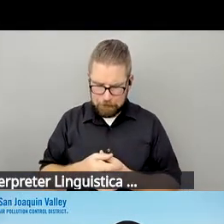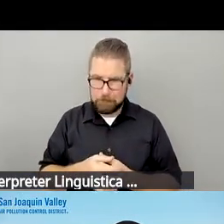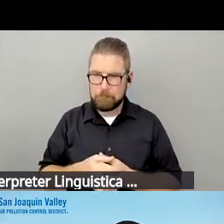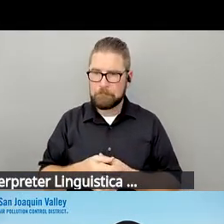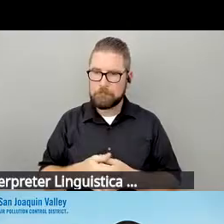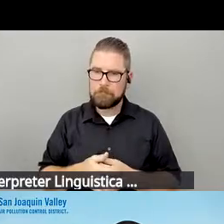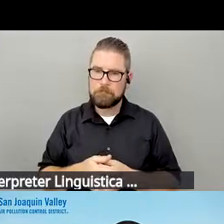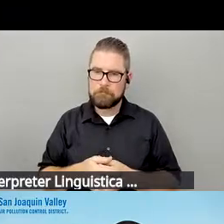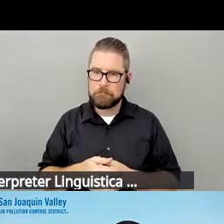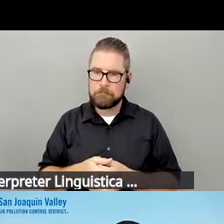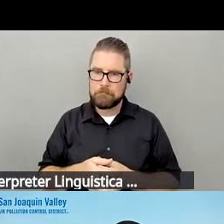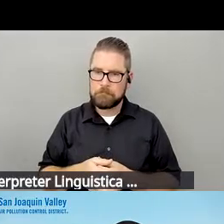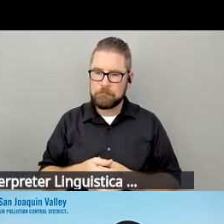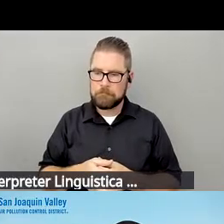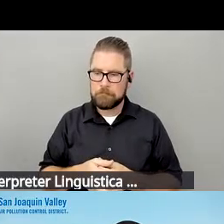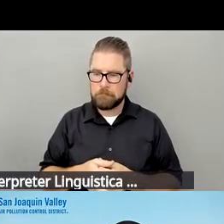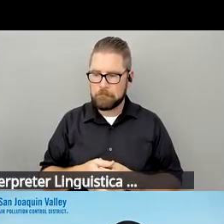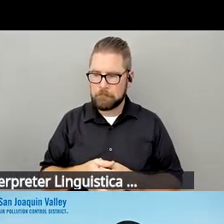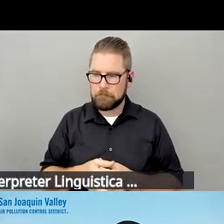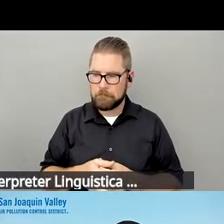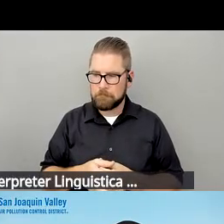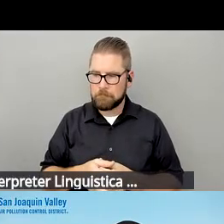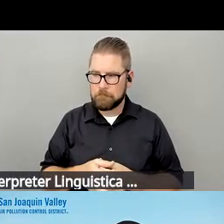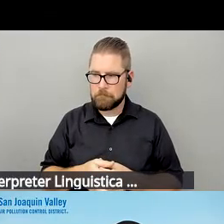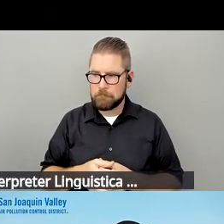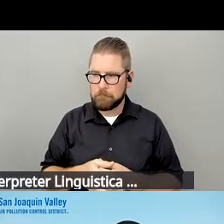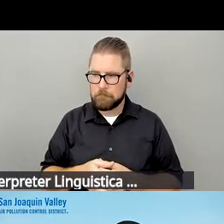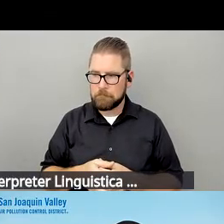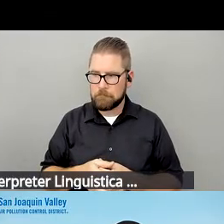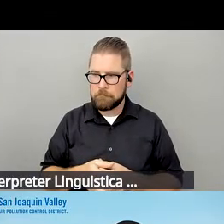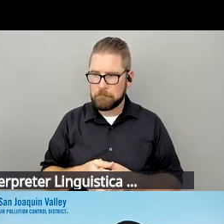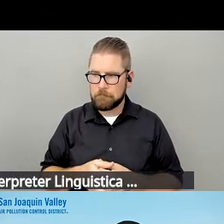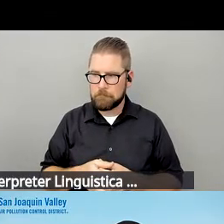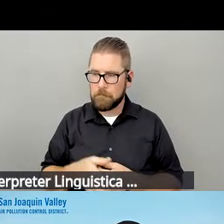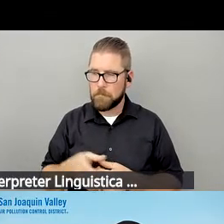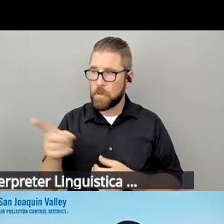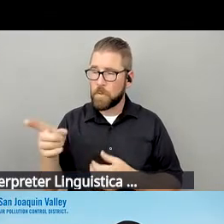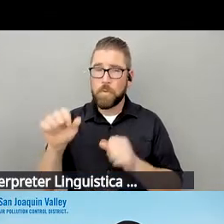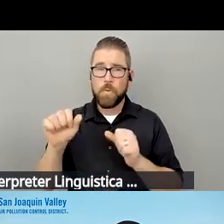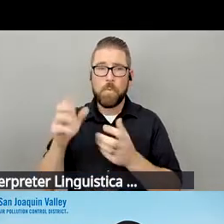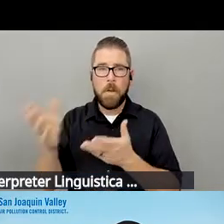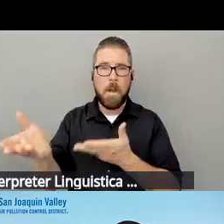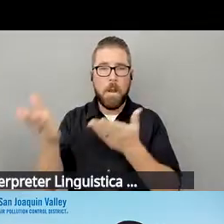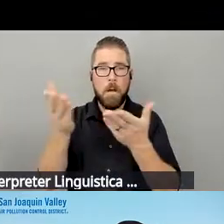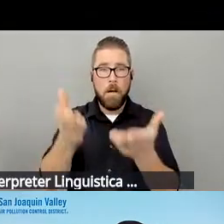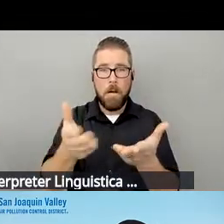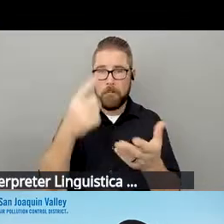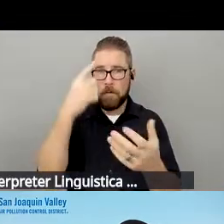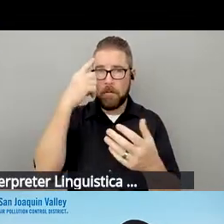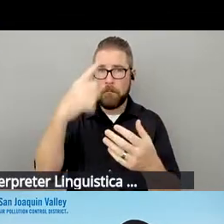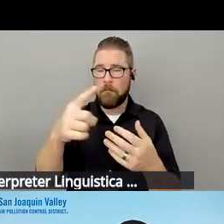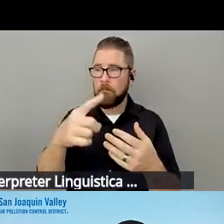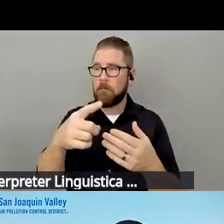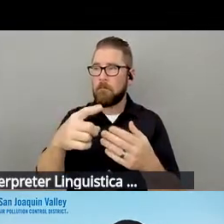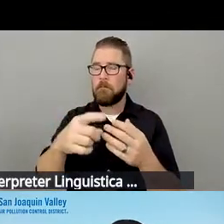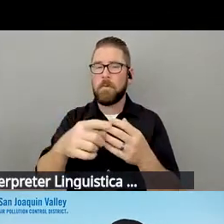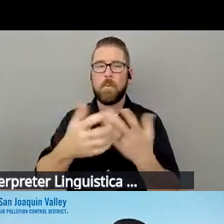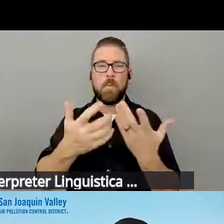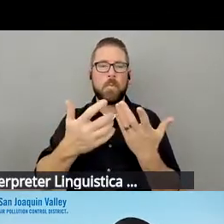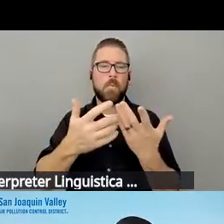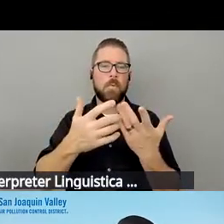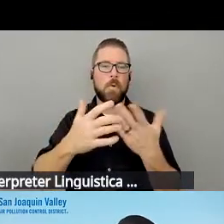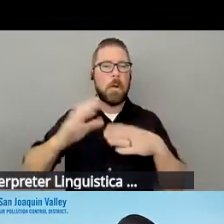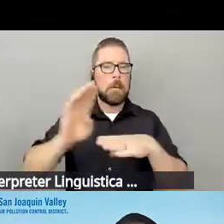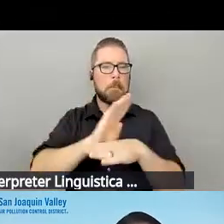commercial mechanic shops that may have some mechanics that would